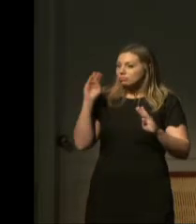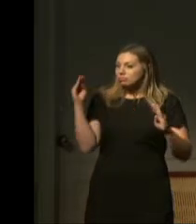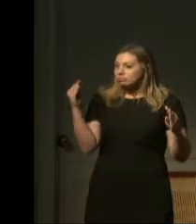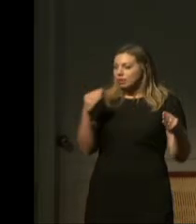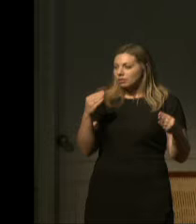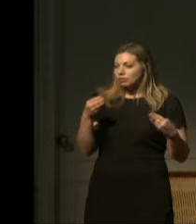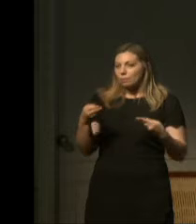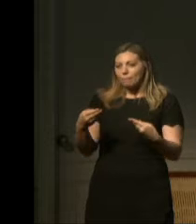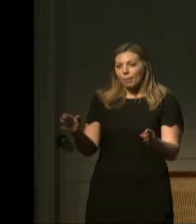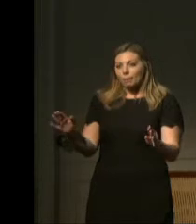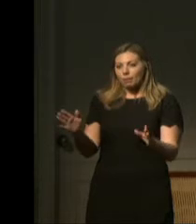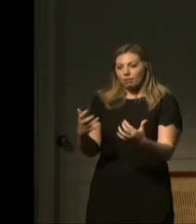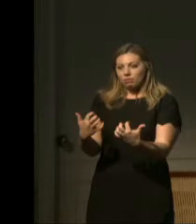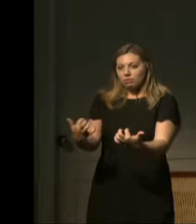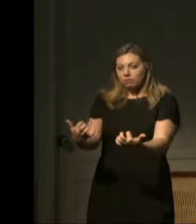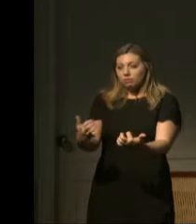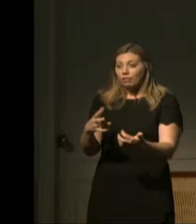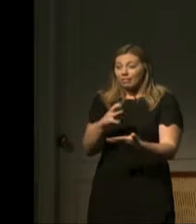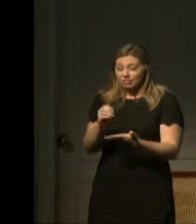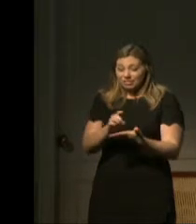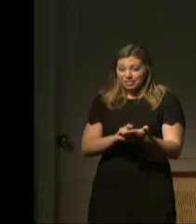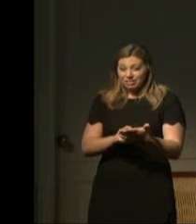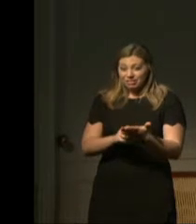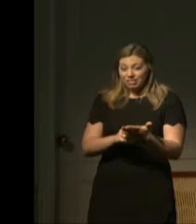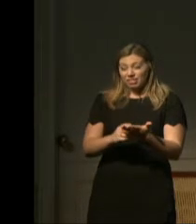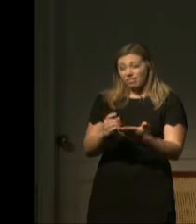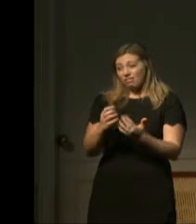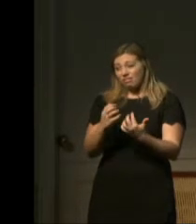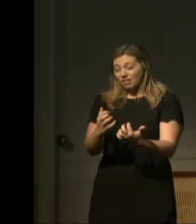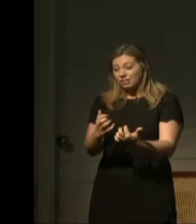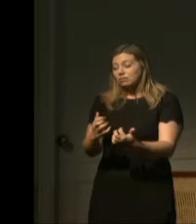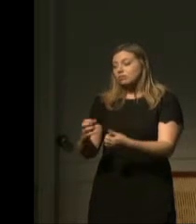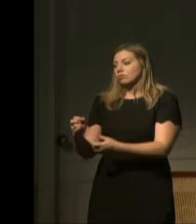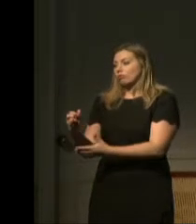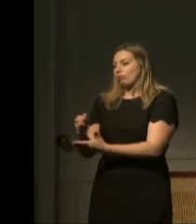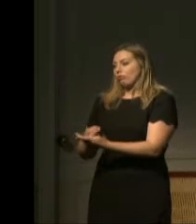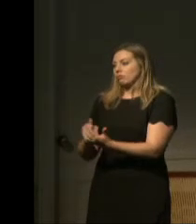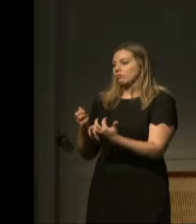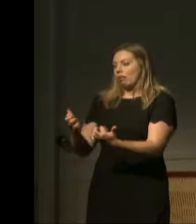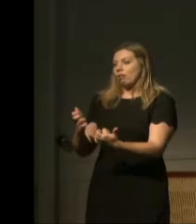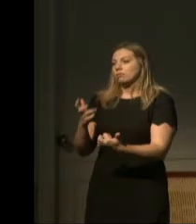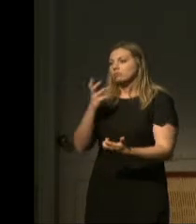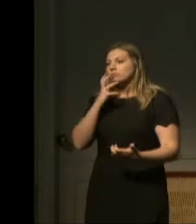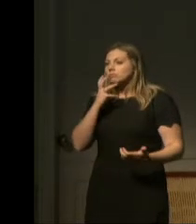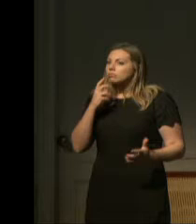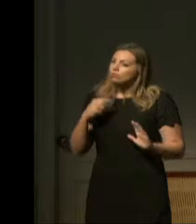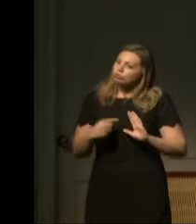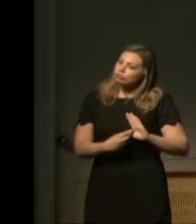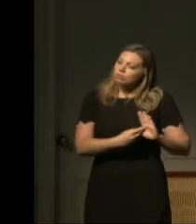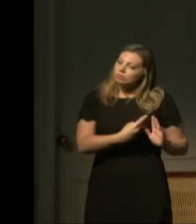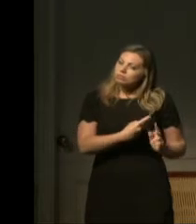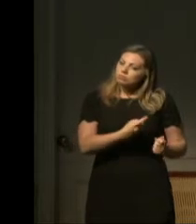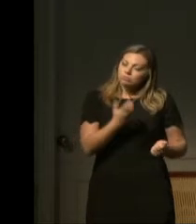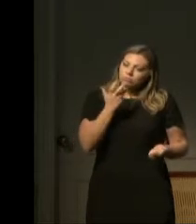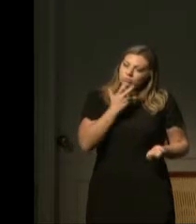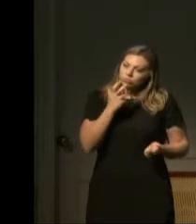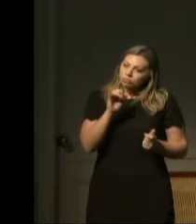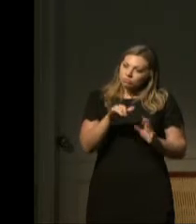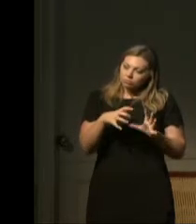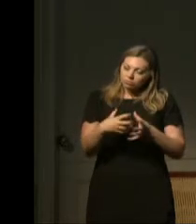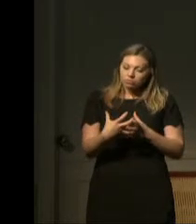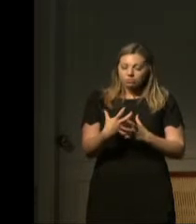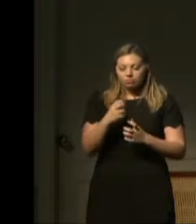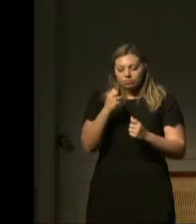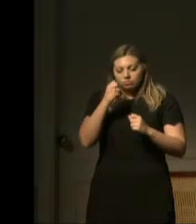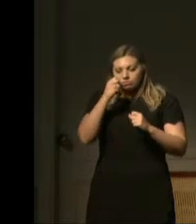to a public audience and to a design audience and to an art audience the richness of these collections and the fascination of the